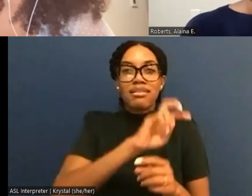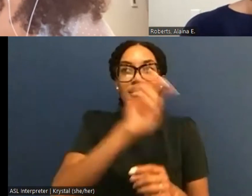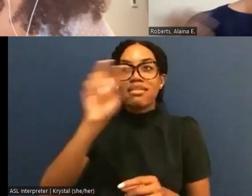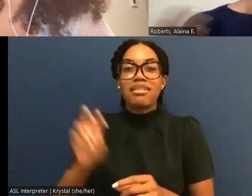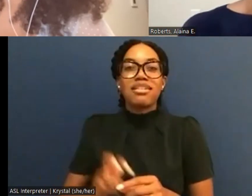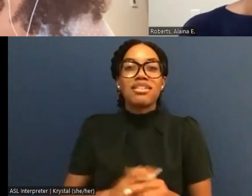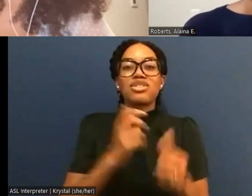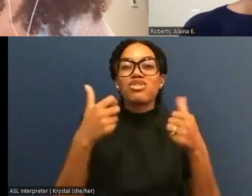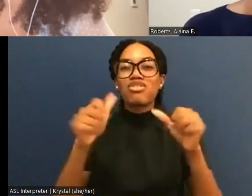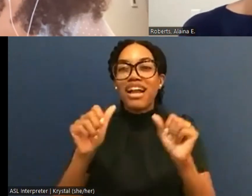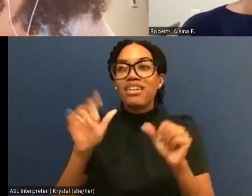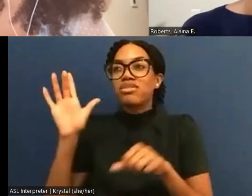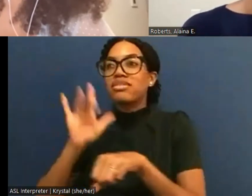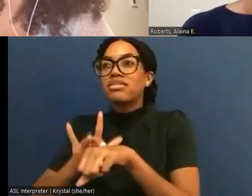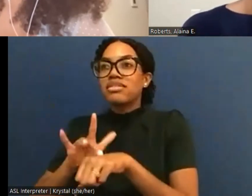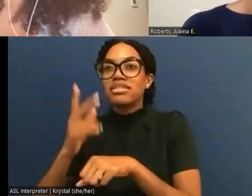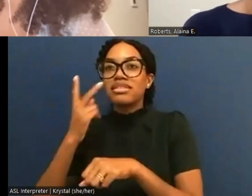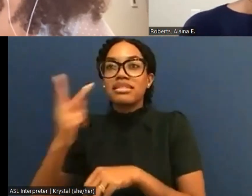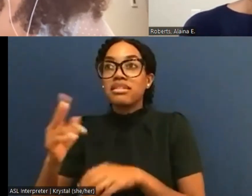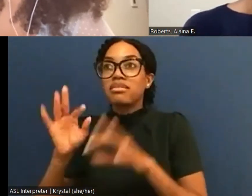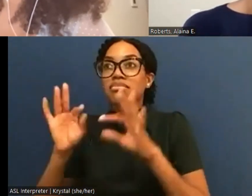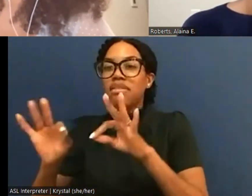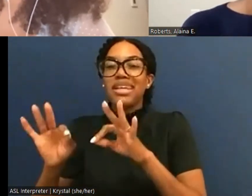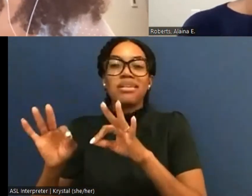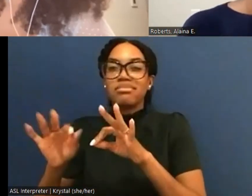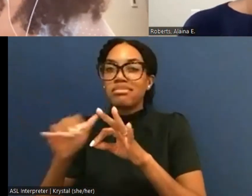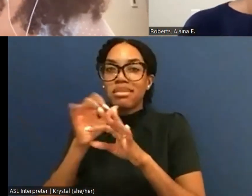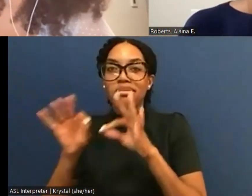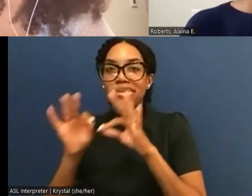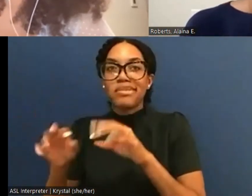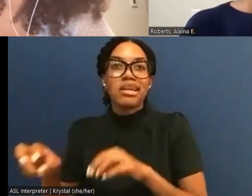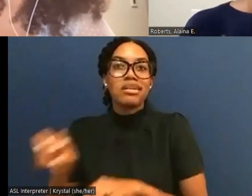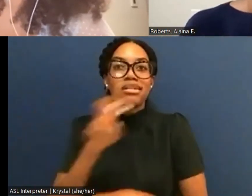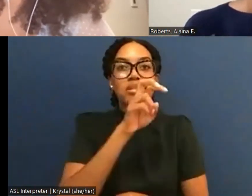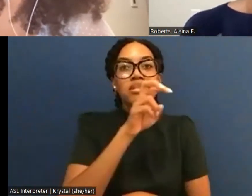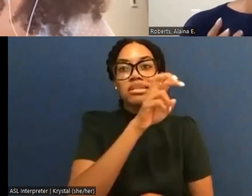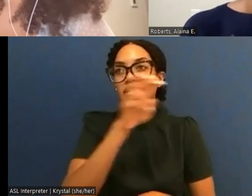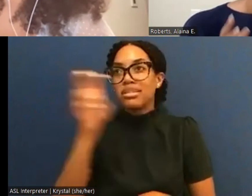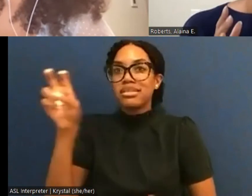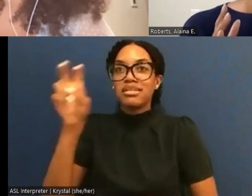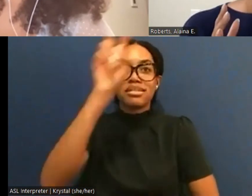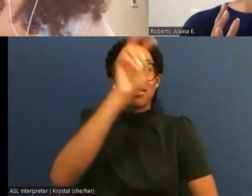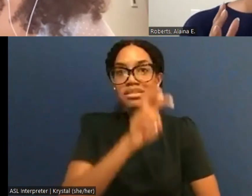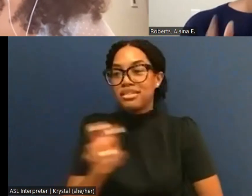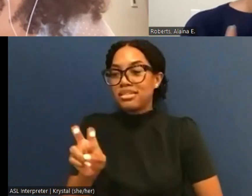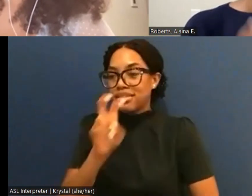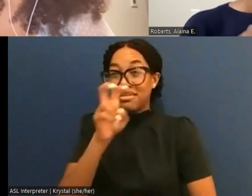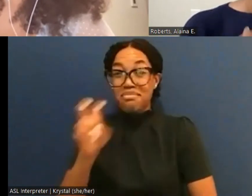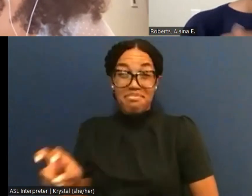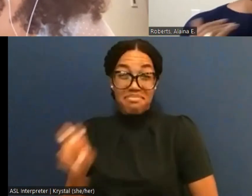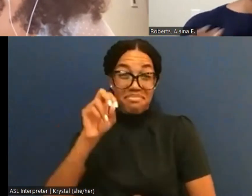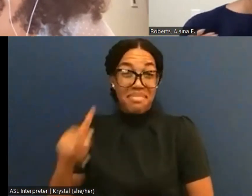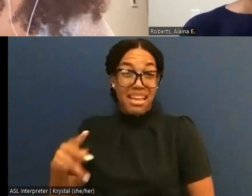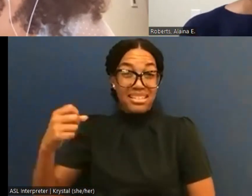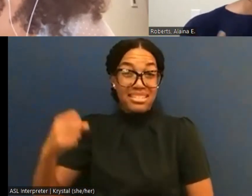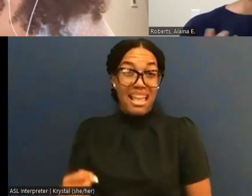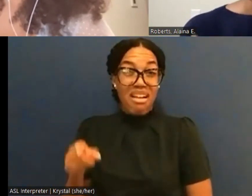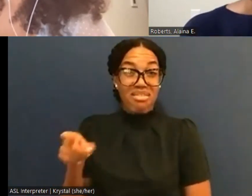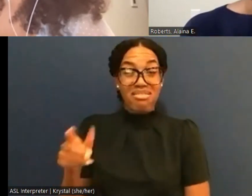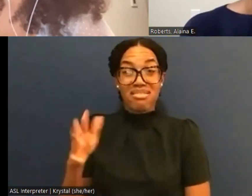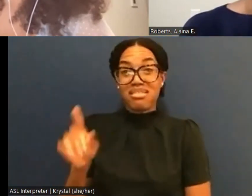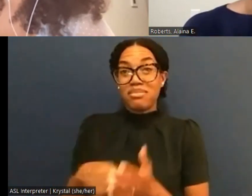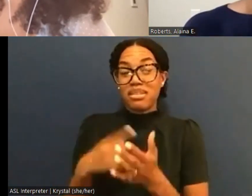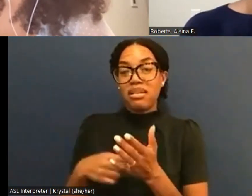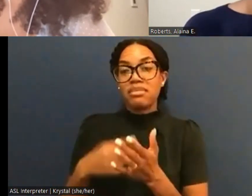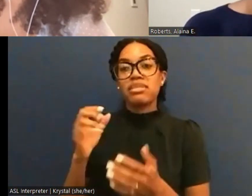these spots, sometimes they move on, sometimes they go back to the South. But certainly that again is another important way of thinking about